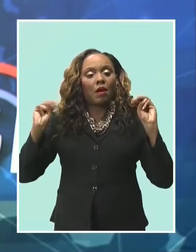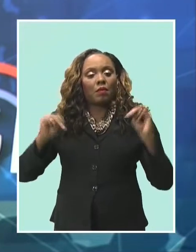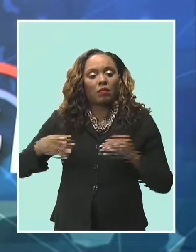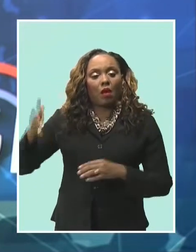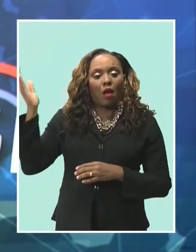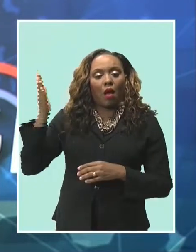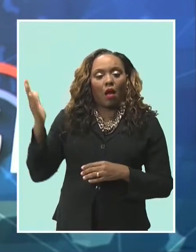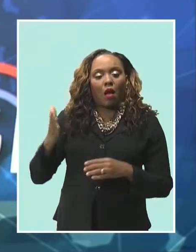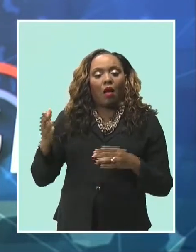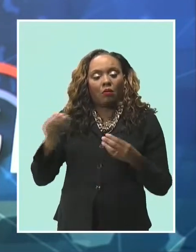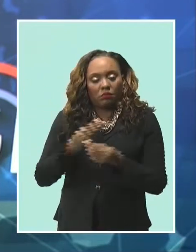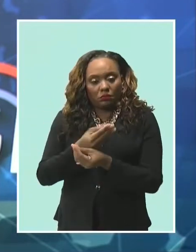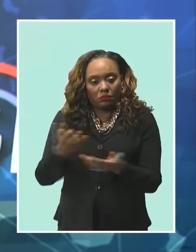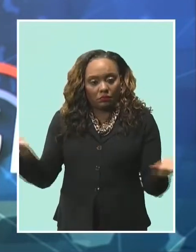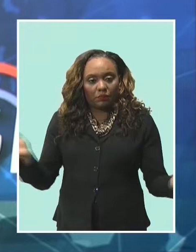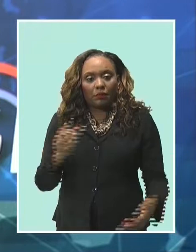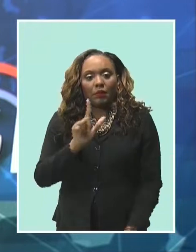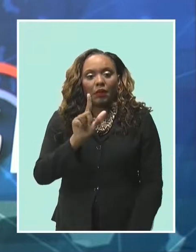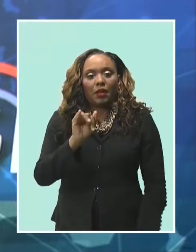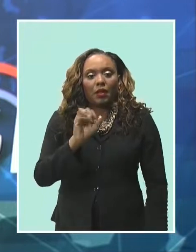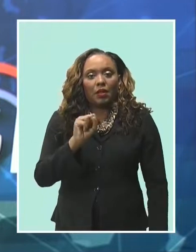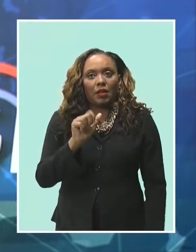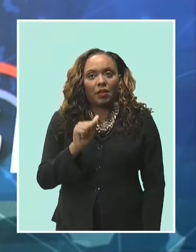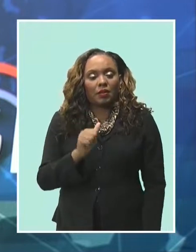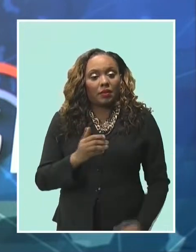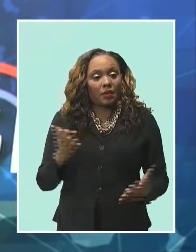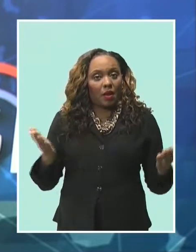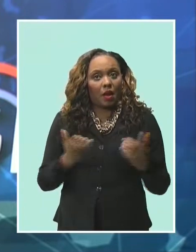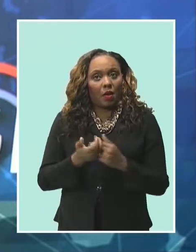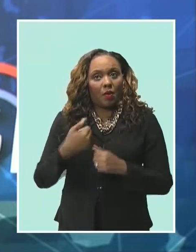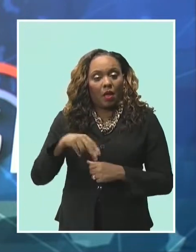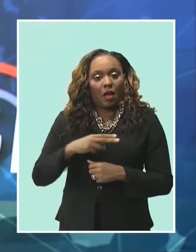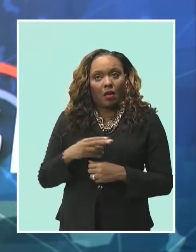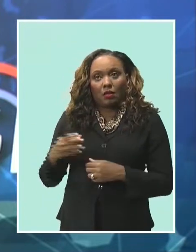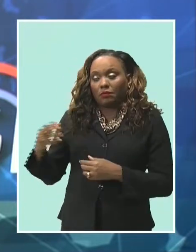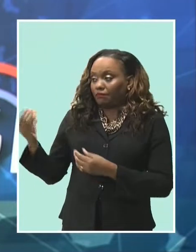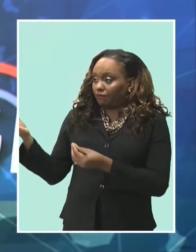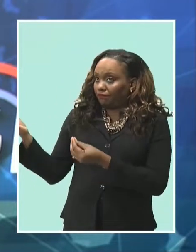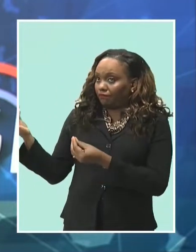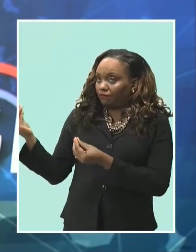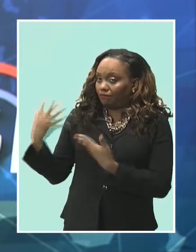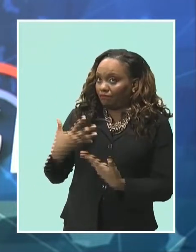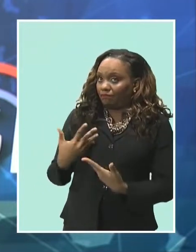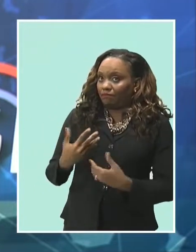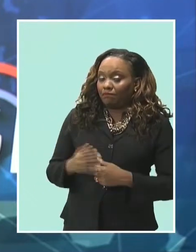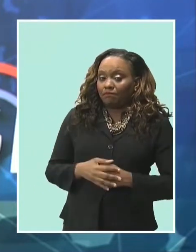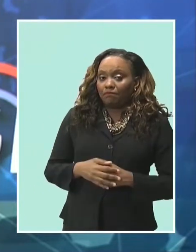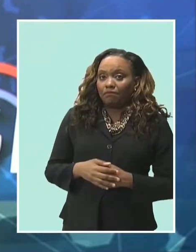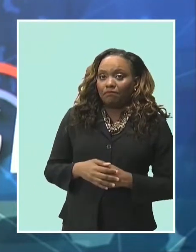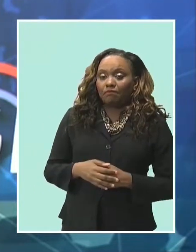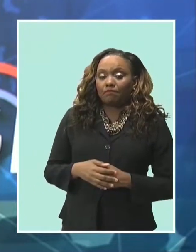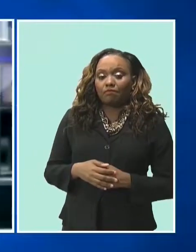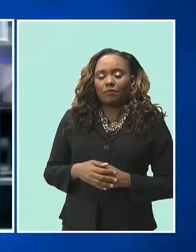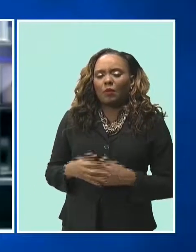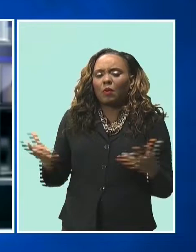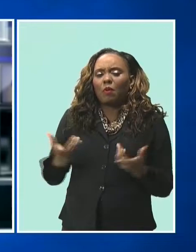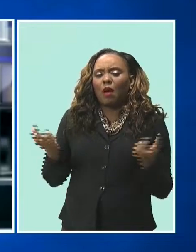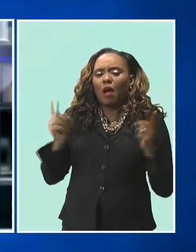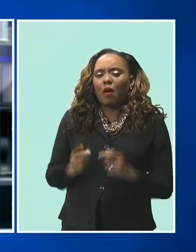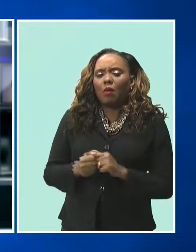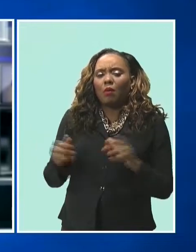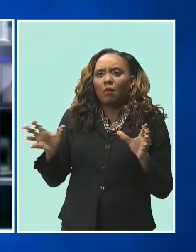Minister Mar10. Our Lisa Broom was there and joins us now with the details. Lisa, tell us who was there for that meeting and what was the